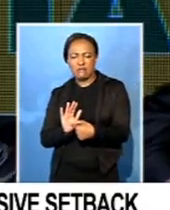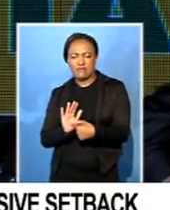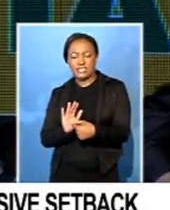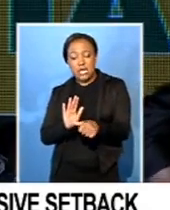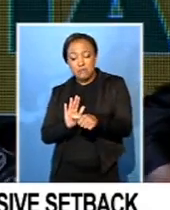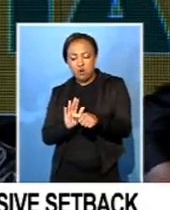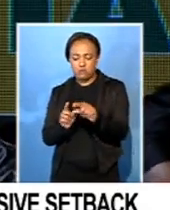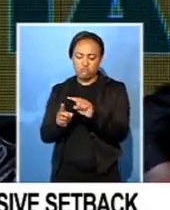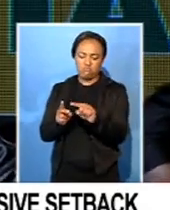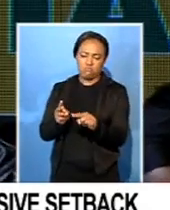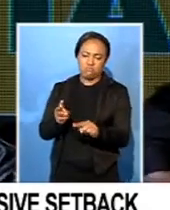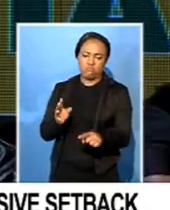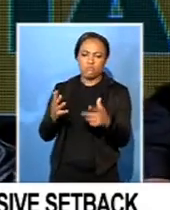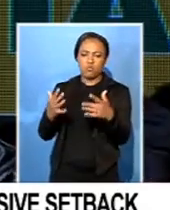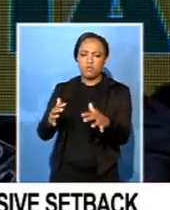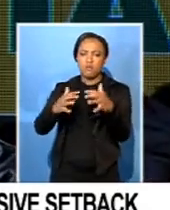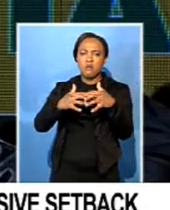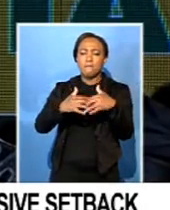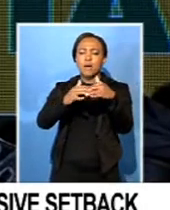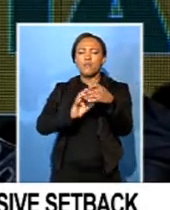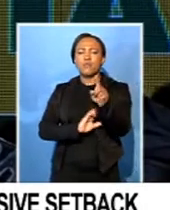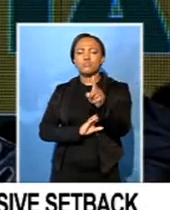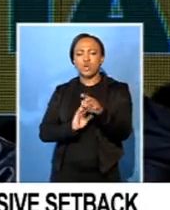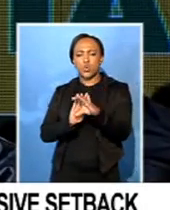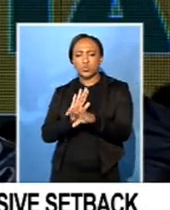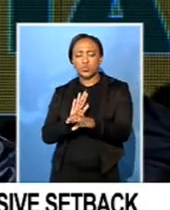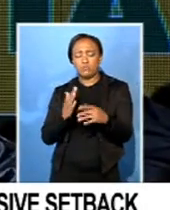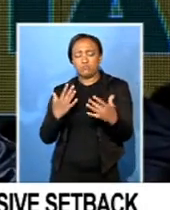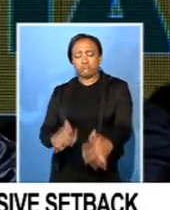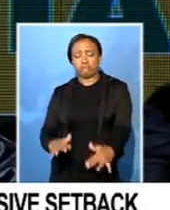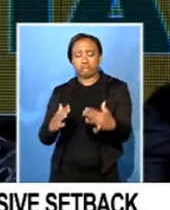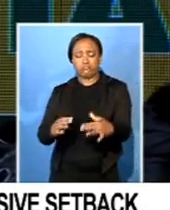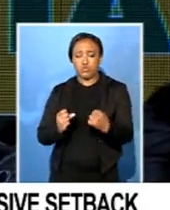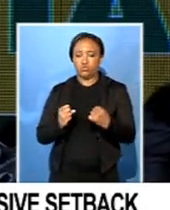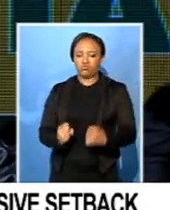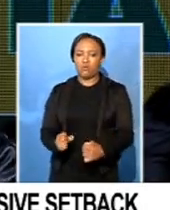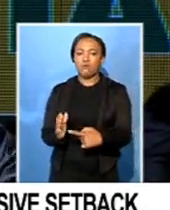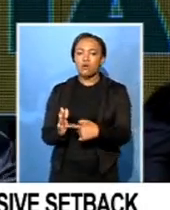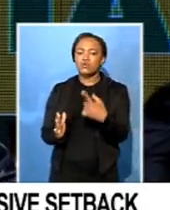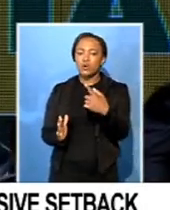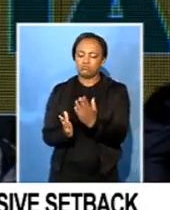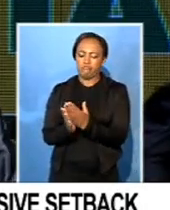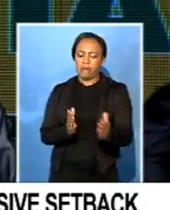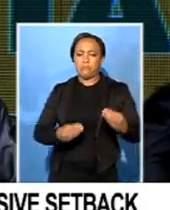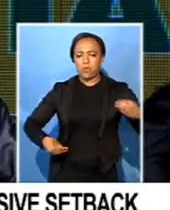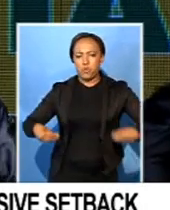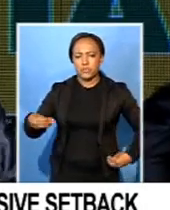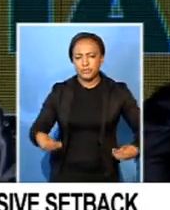created very powerful institutions, especially to deal with corruption.